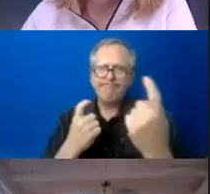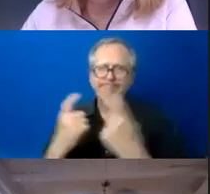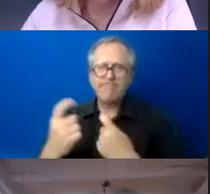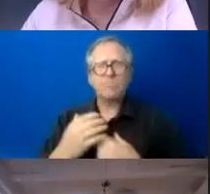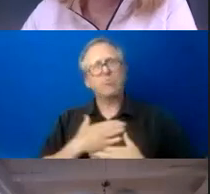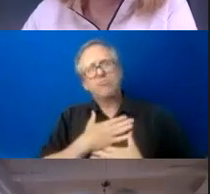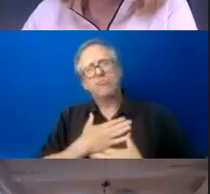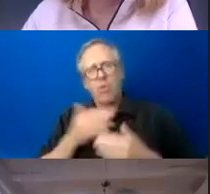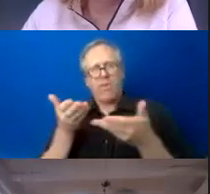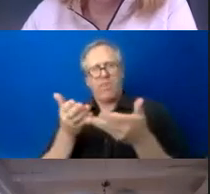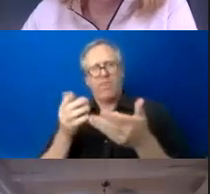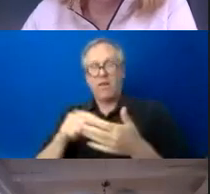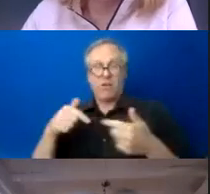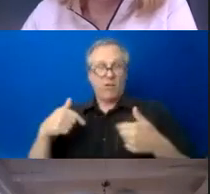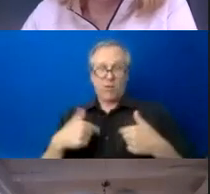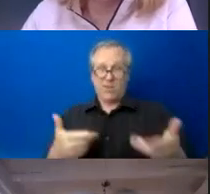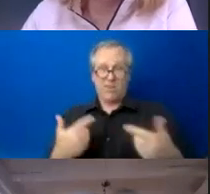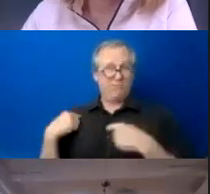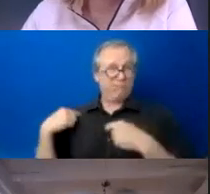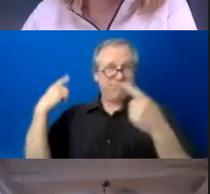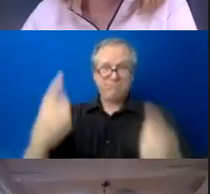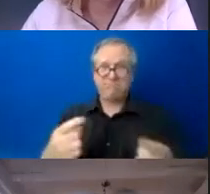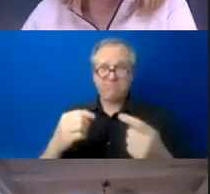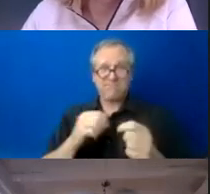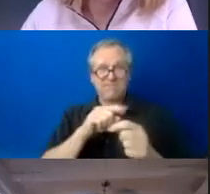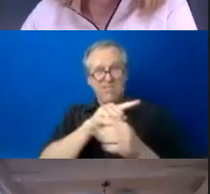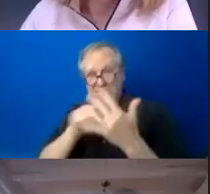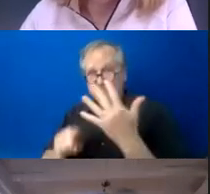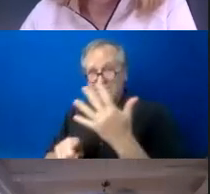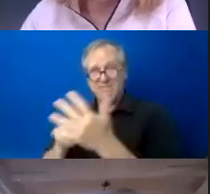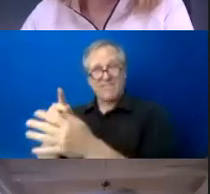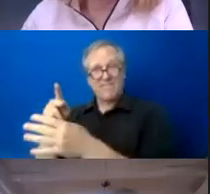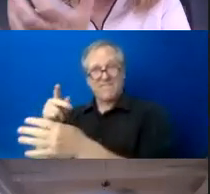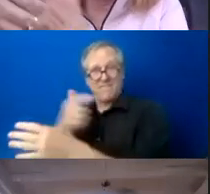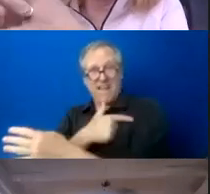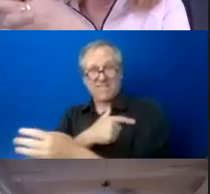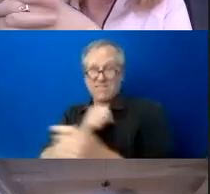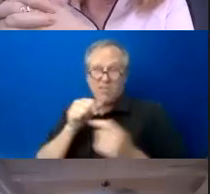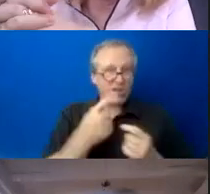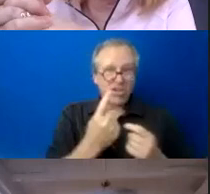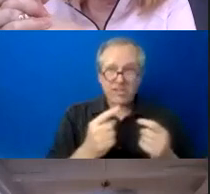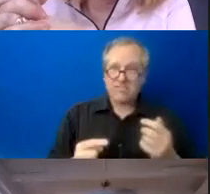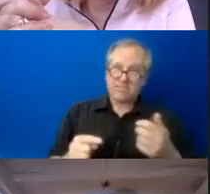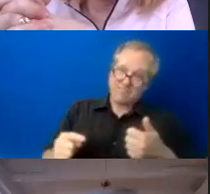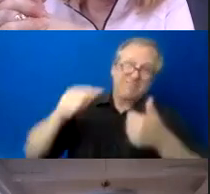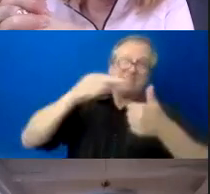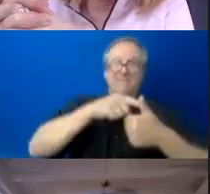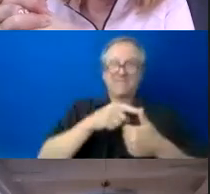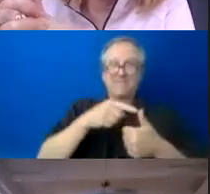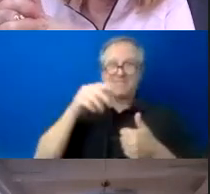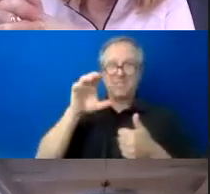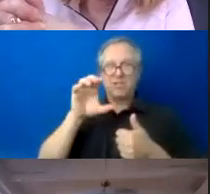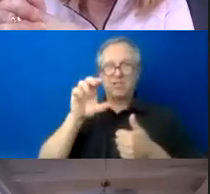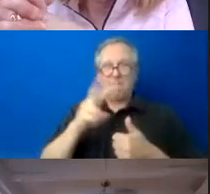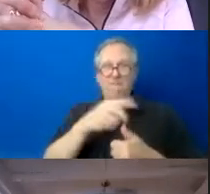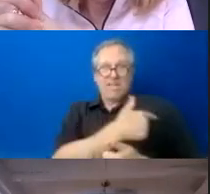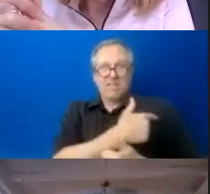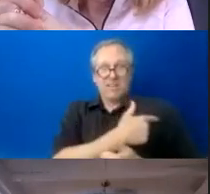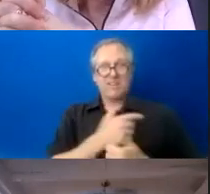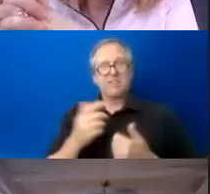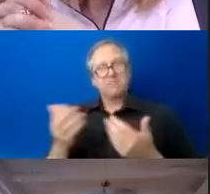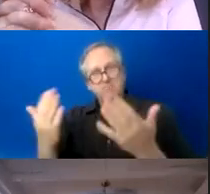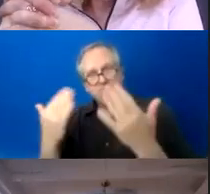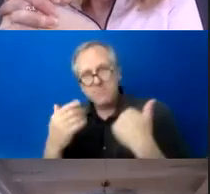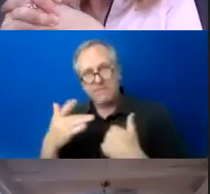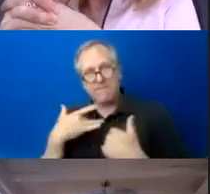field. We've been doing this our whole career with all the vaccines, not just COVID. Right. Welcoming people in to feel safe to talk about their concerns.